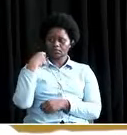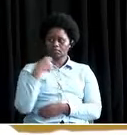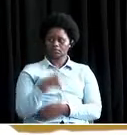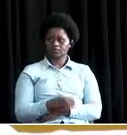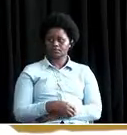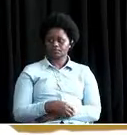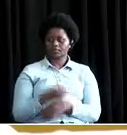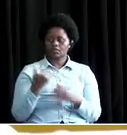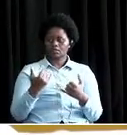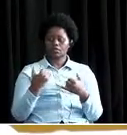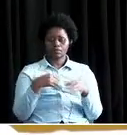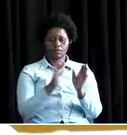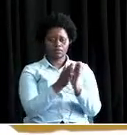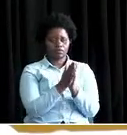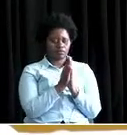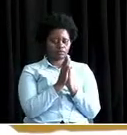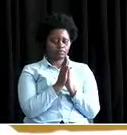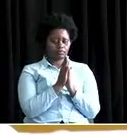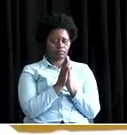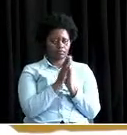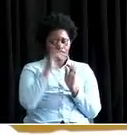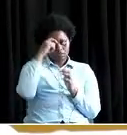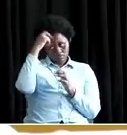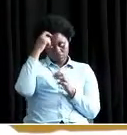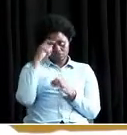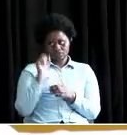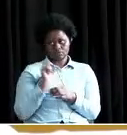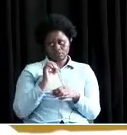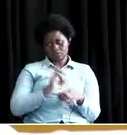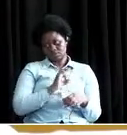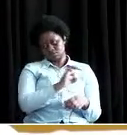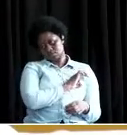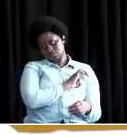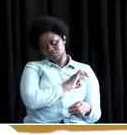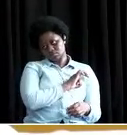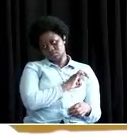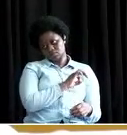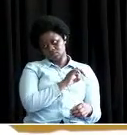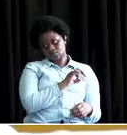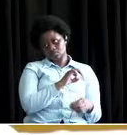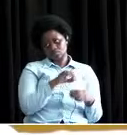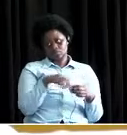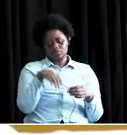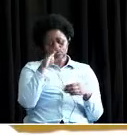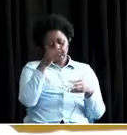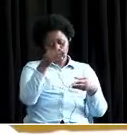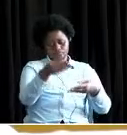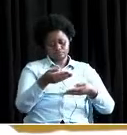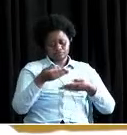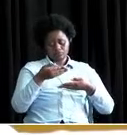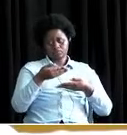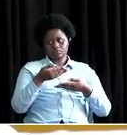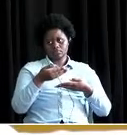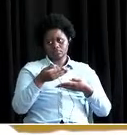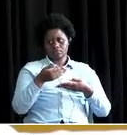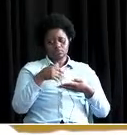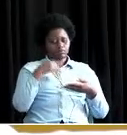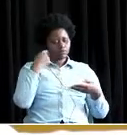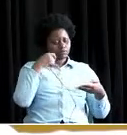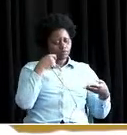I will now request His Worship the Mayor Speaker. to table the report. Hello?